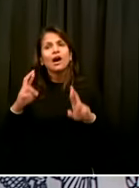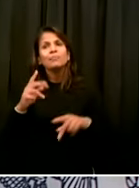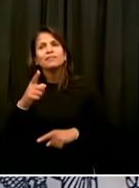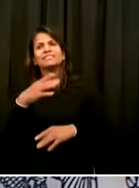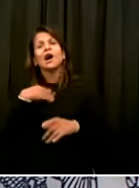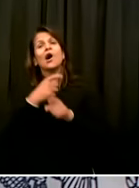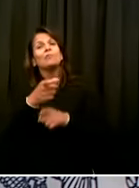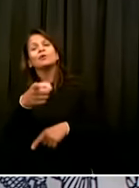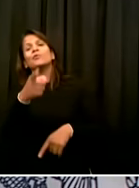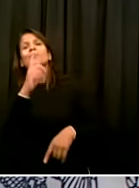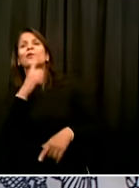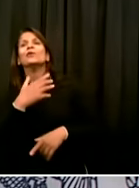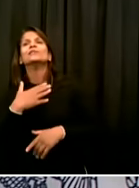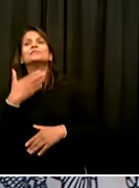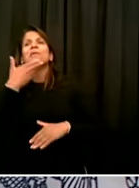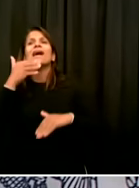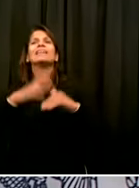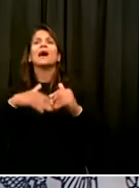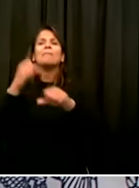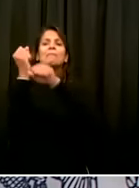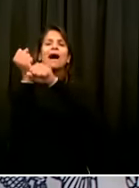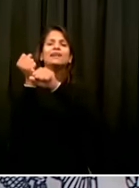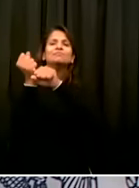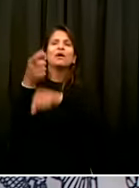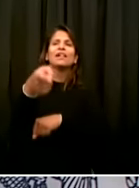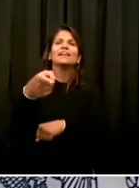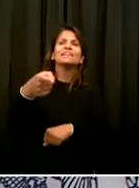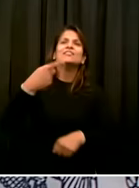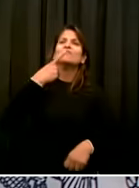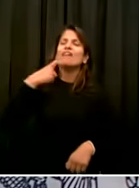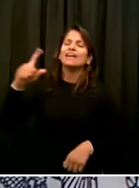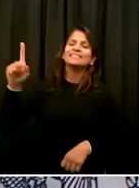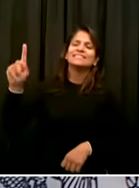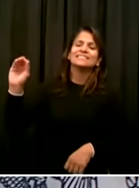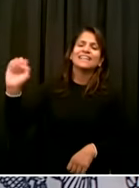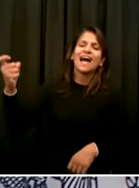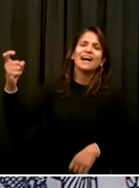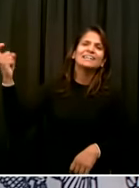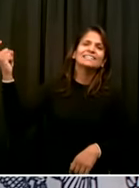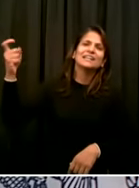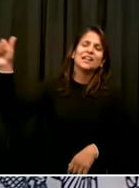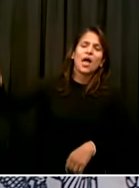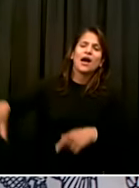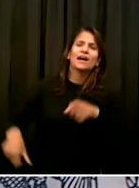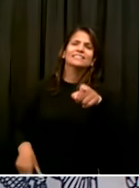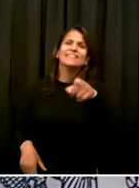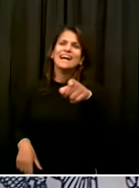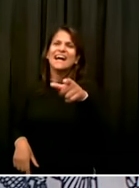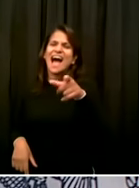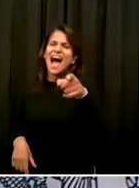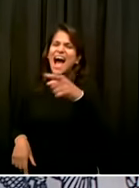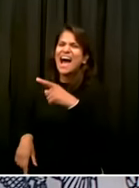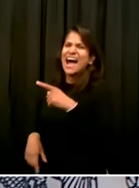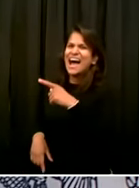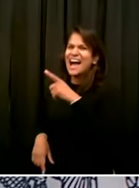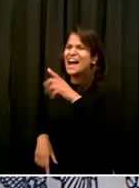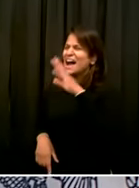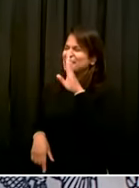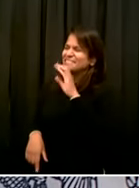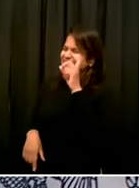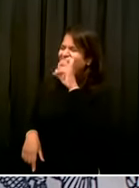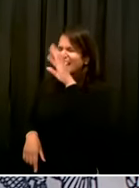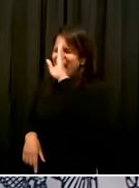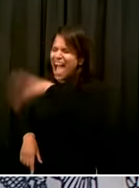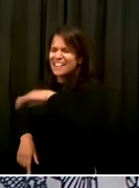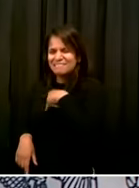Ravain, we've been trying to work together. You had to do that to me, didn't you? Sorry. Tropical storm Isaias